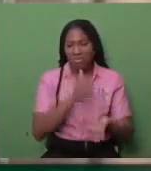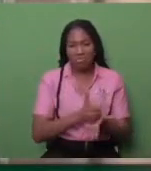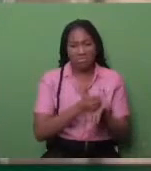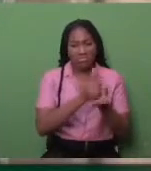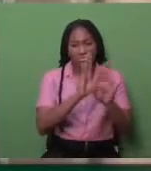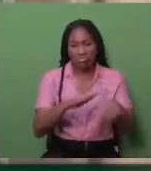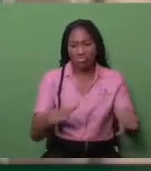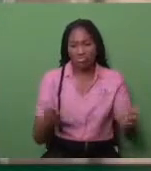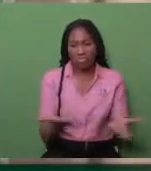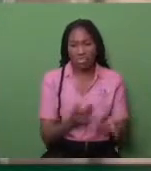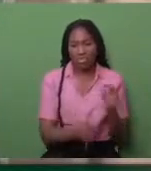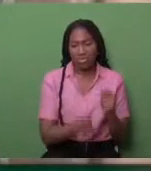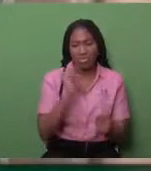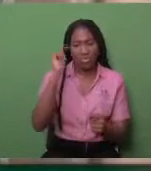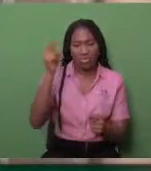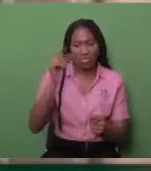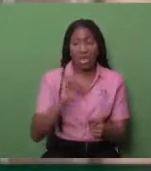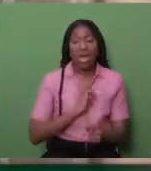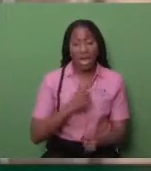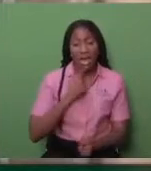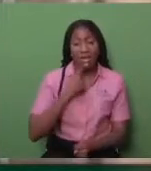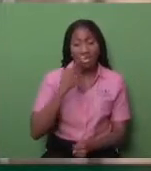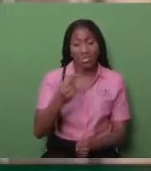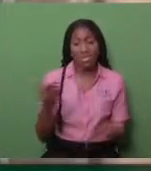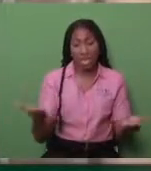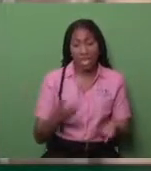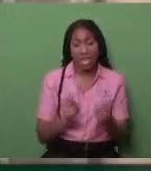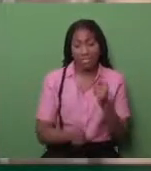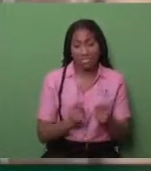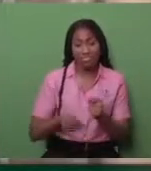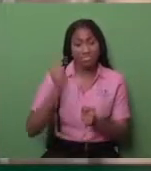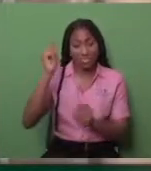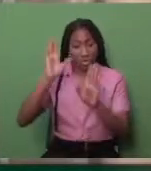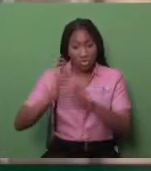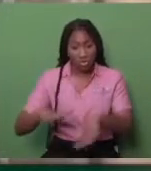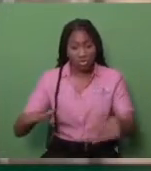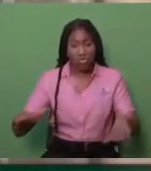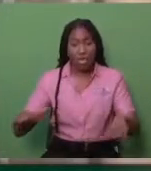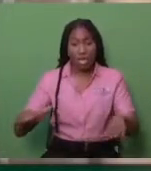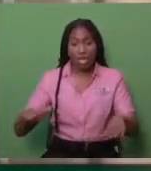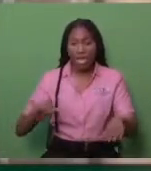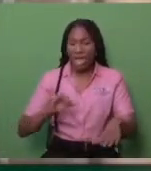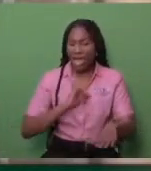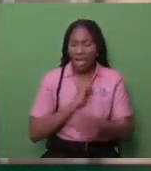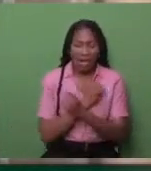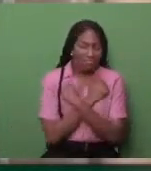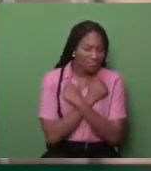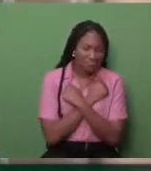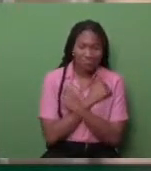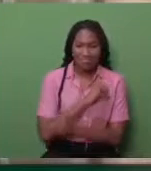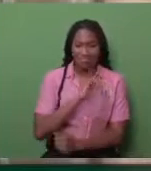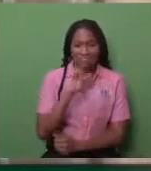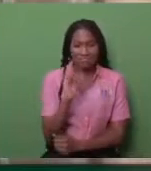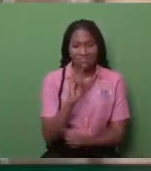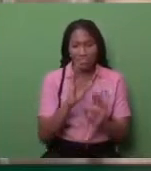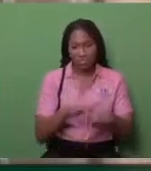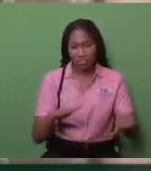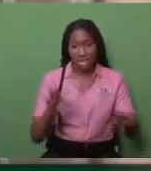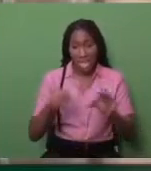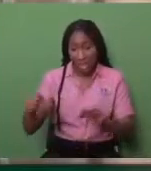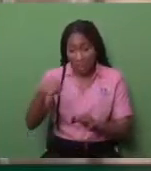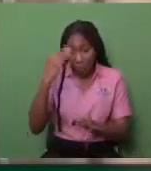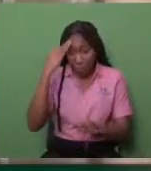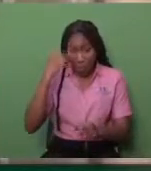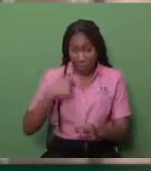no apologies for saying that our nation's children have always been close to my heart. Anyone who knows me knows